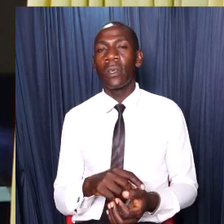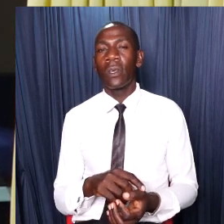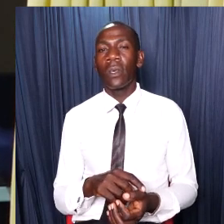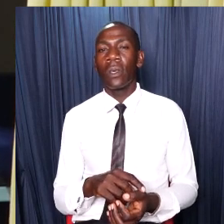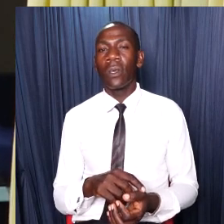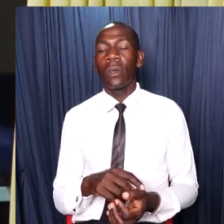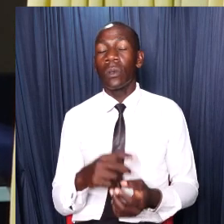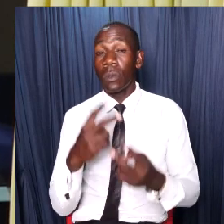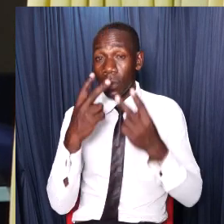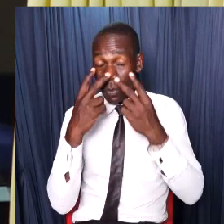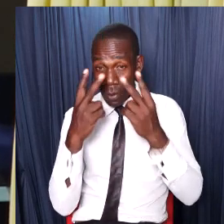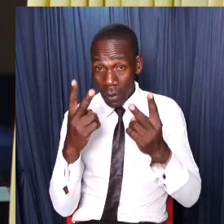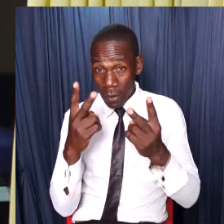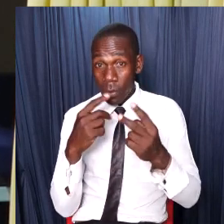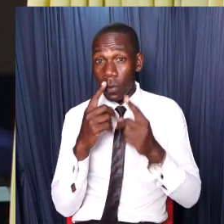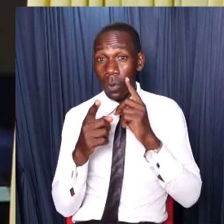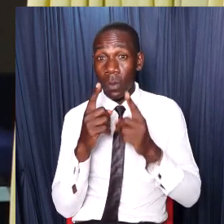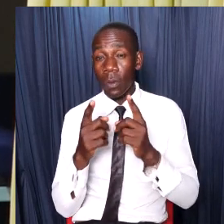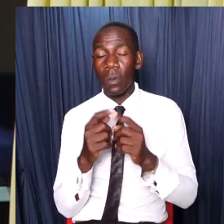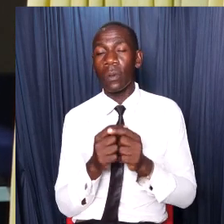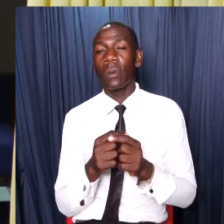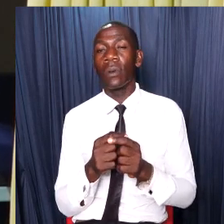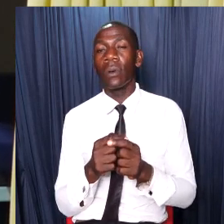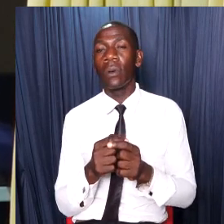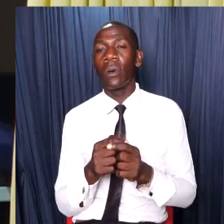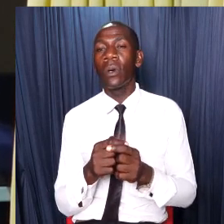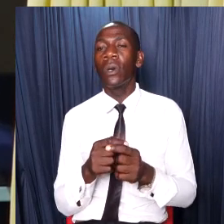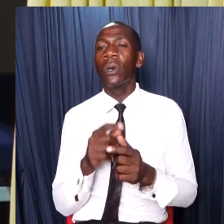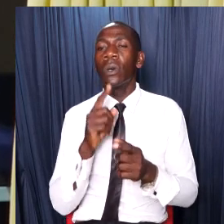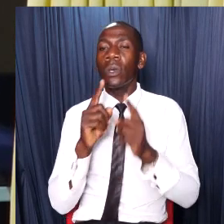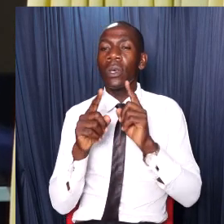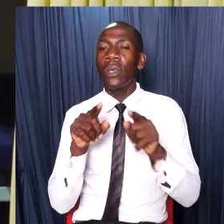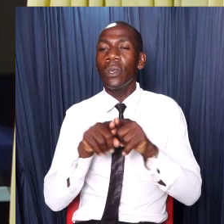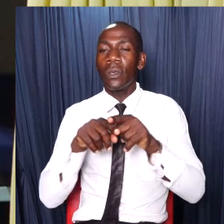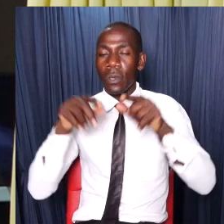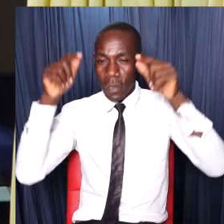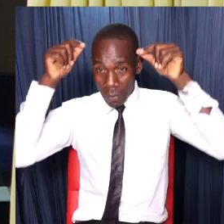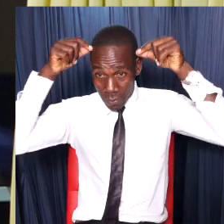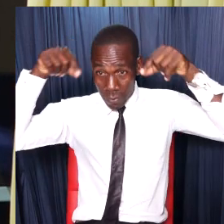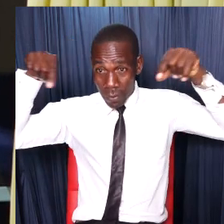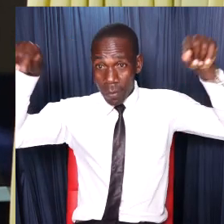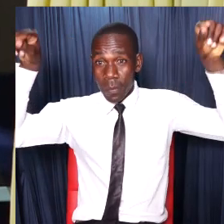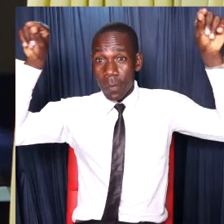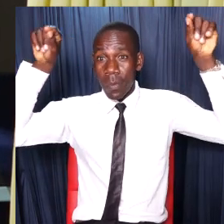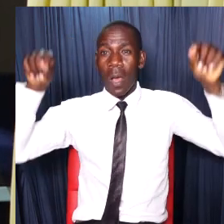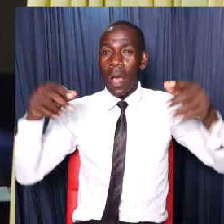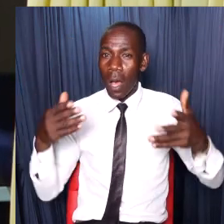flour, machozi unayomfyolea. Whatever you speak to her. Wewe unakula kama nyati kivipi?